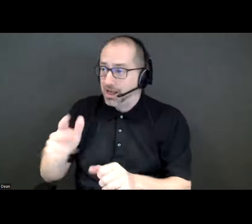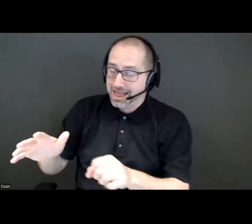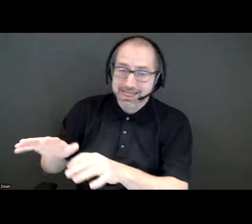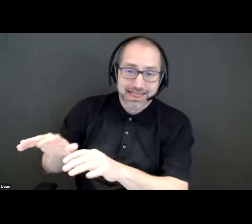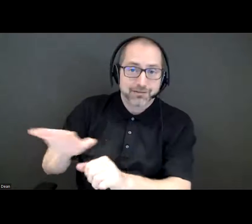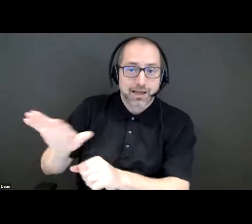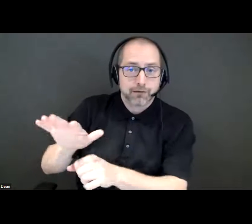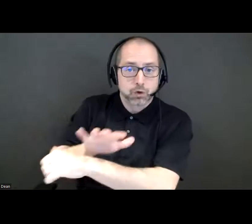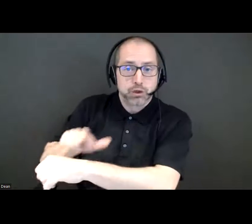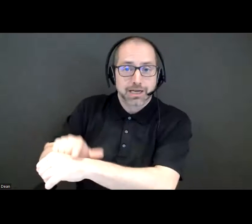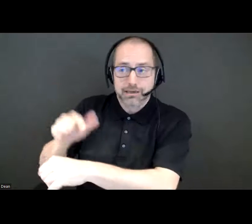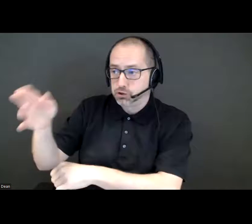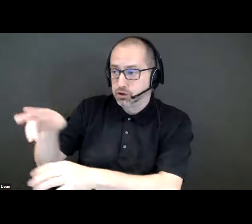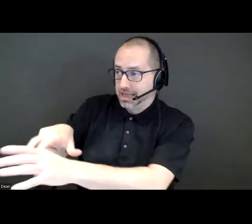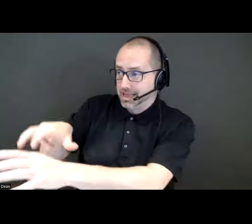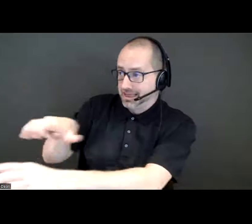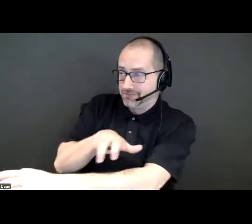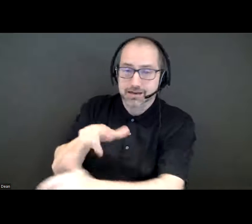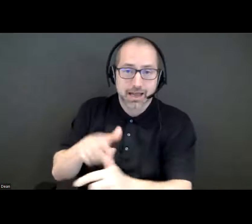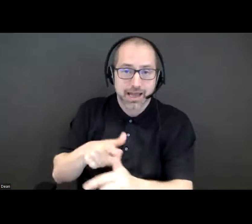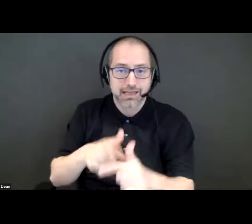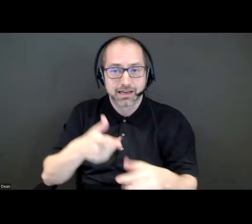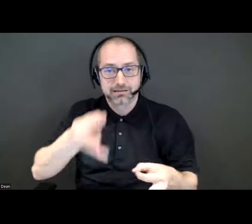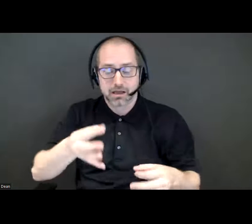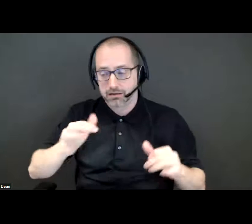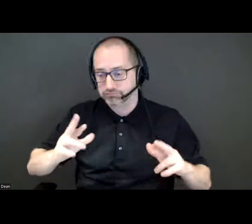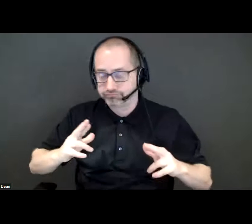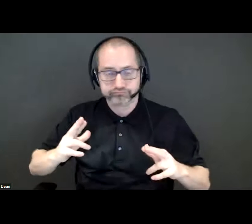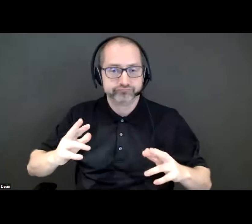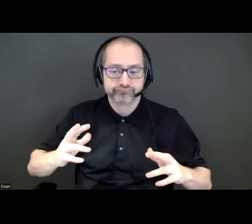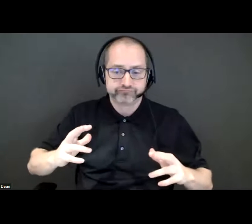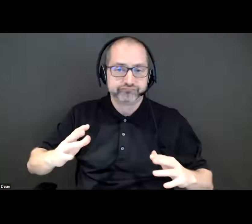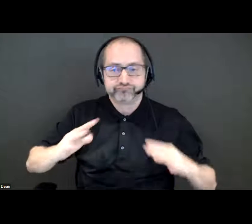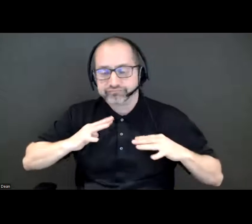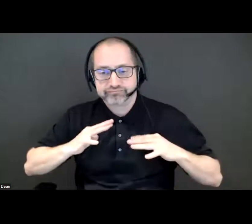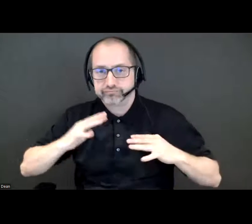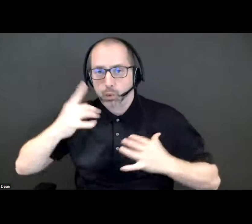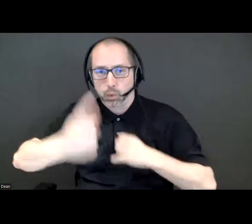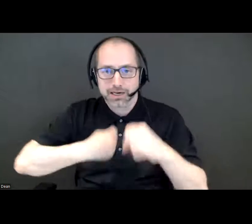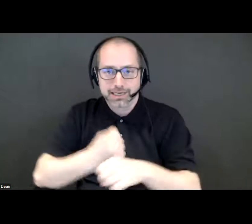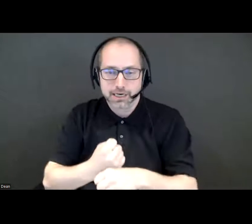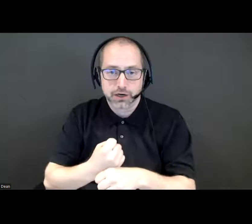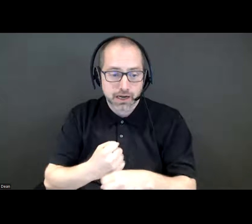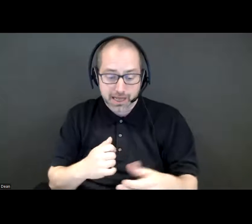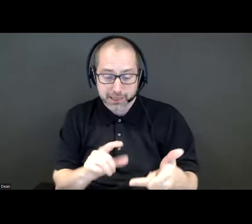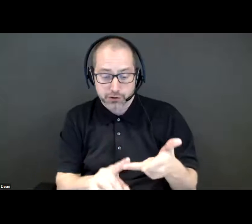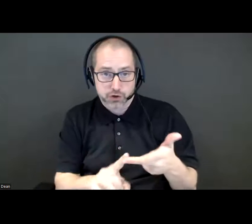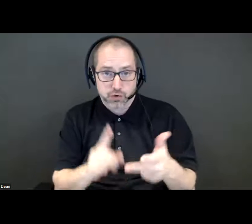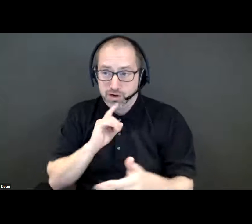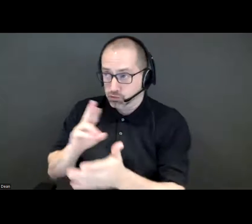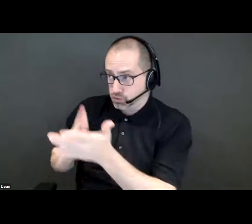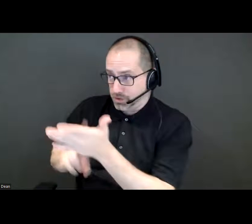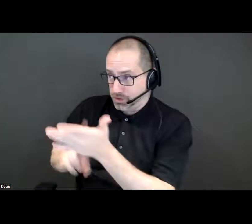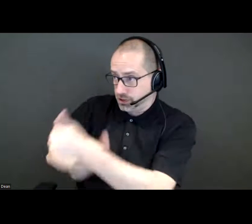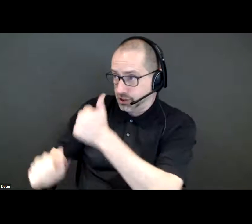and gone on a sabbatical for a year. And the other third one had registered at McGill University, and I'm the only one